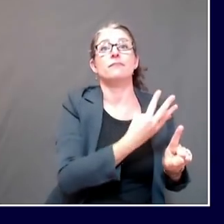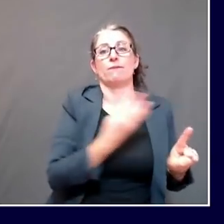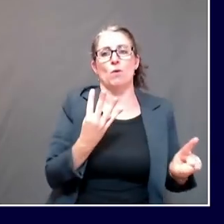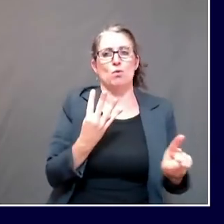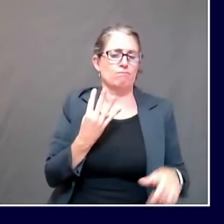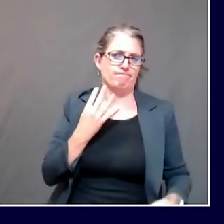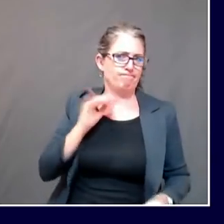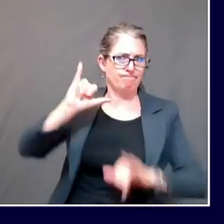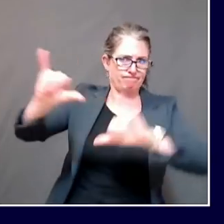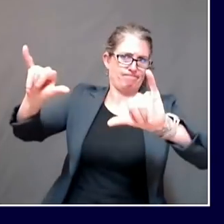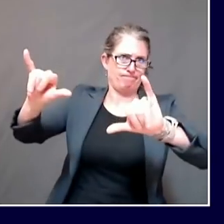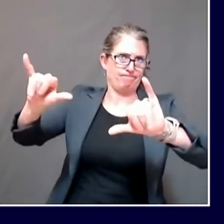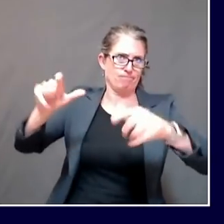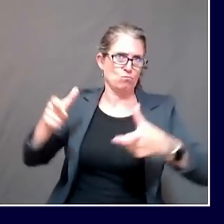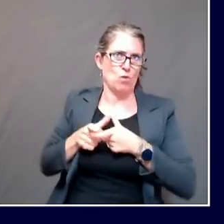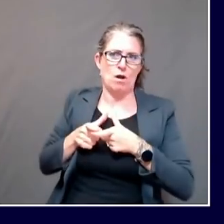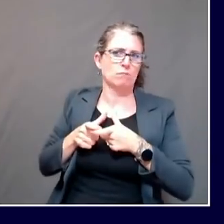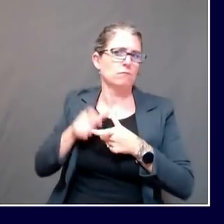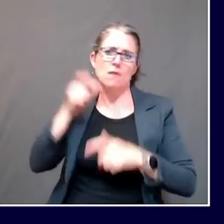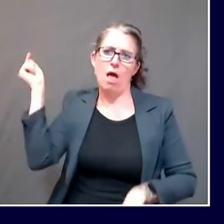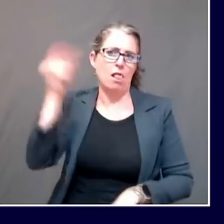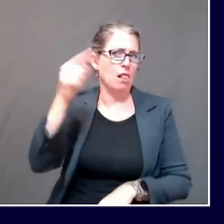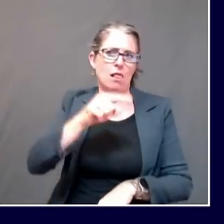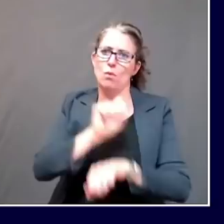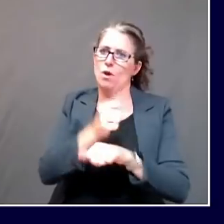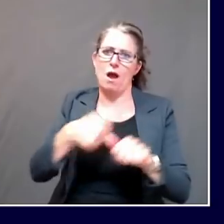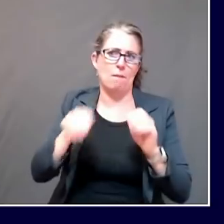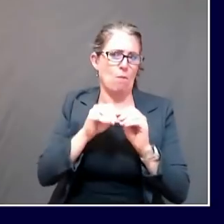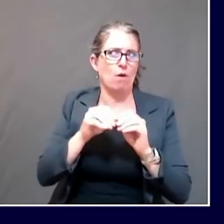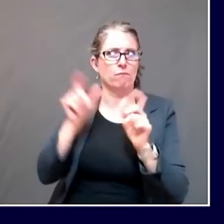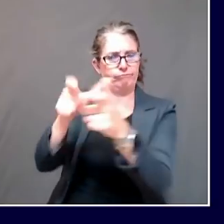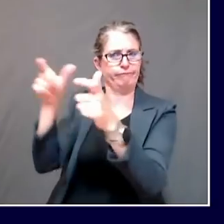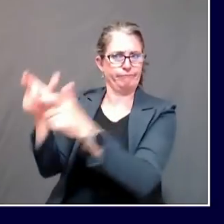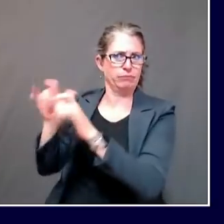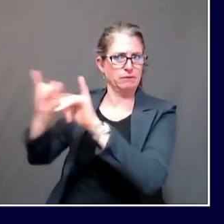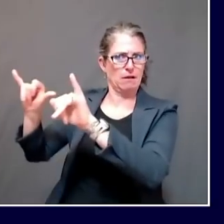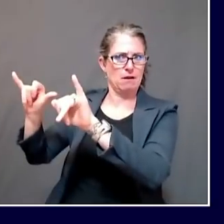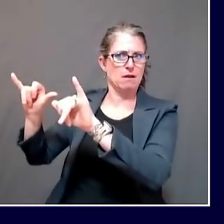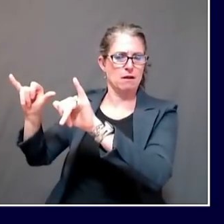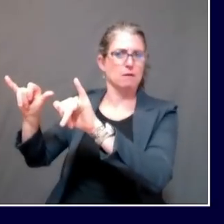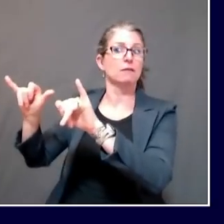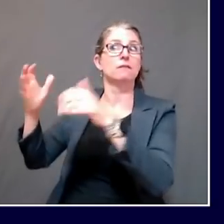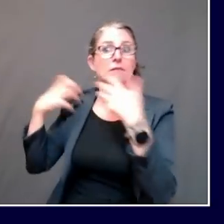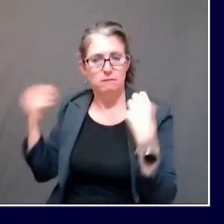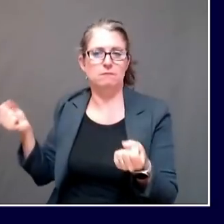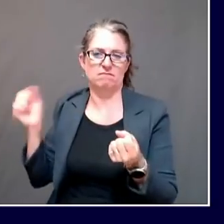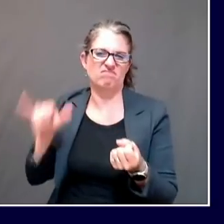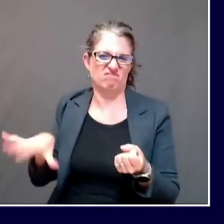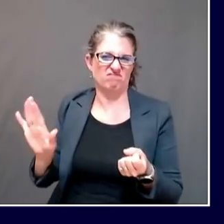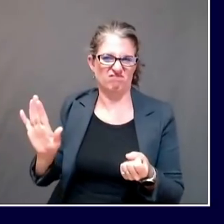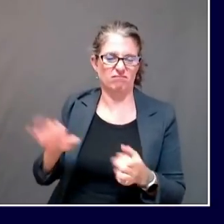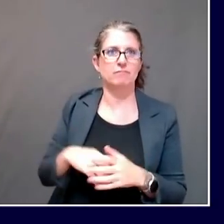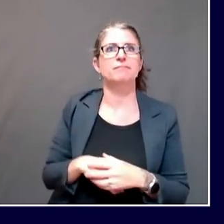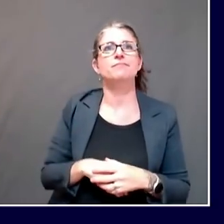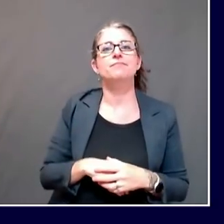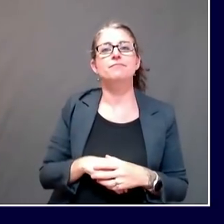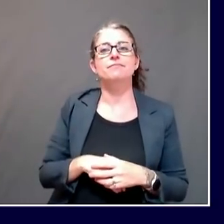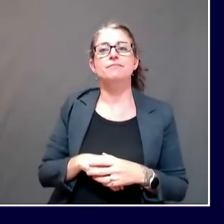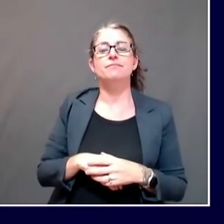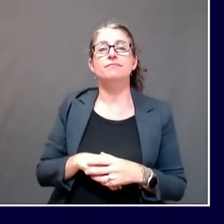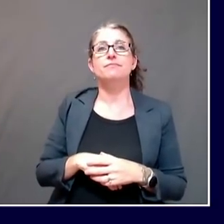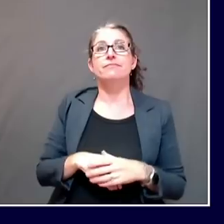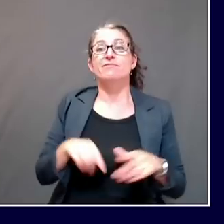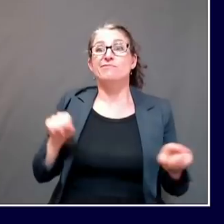working at the facility during their period of isolation. Next, I'd like to provide an update on some of